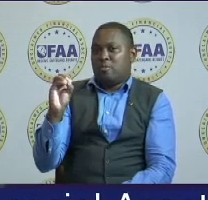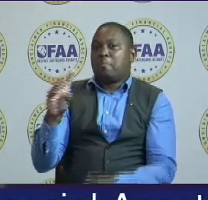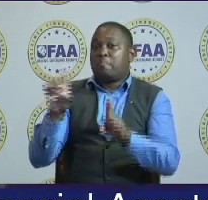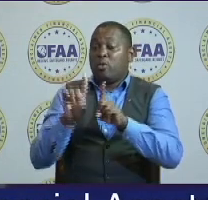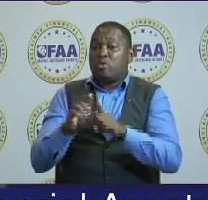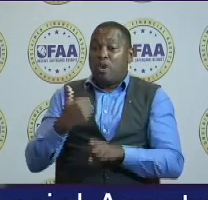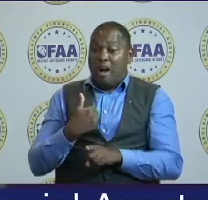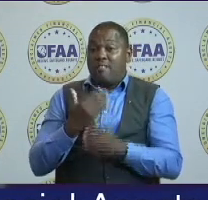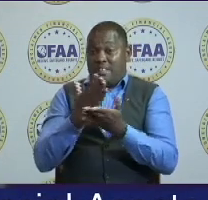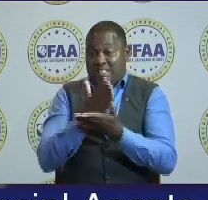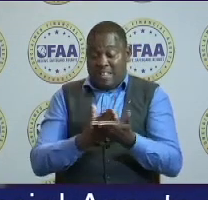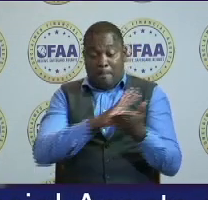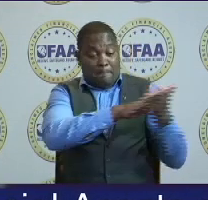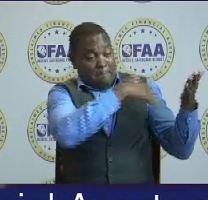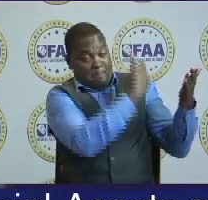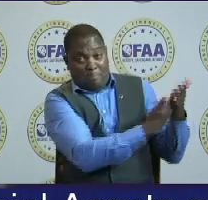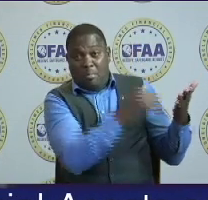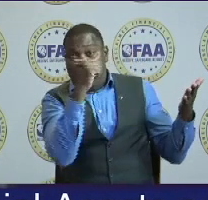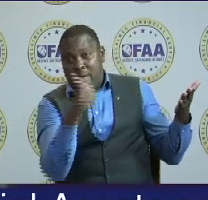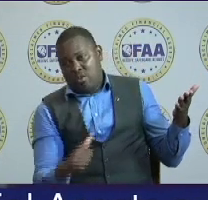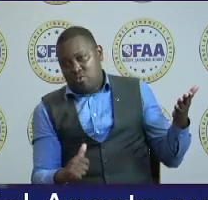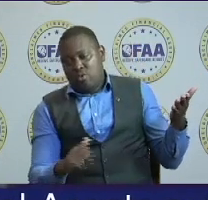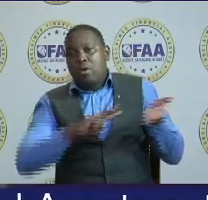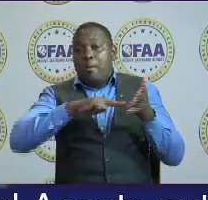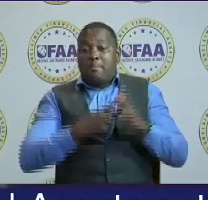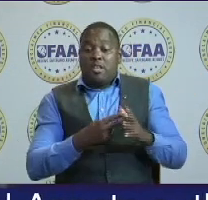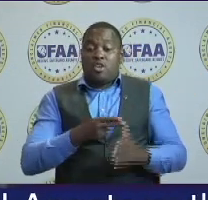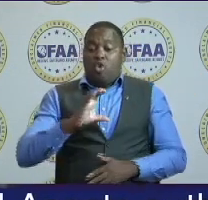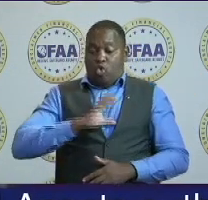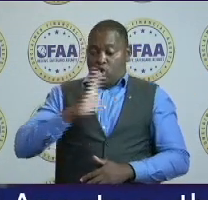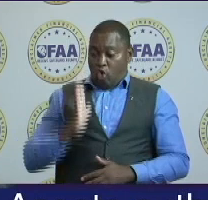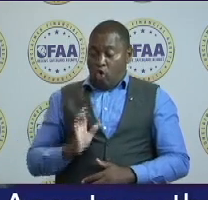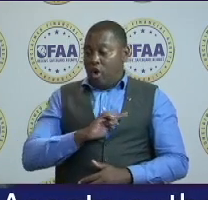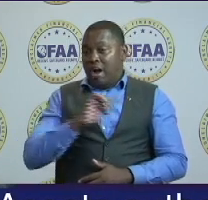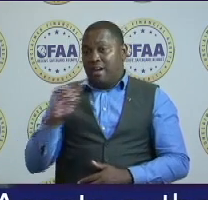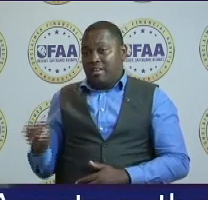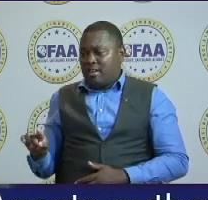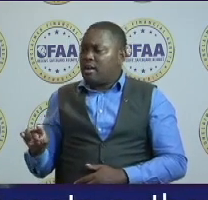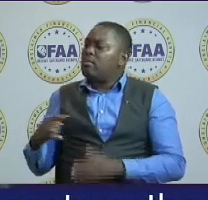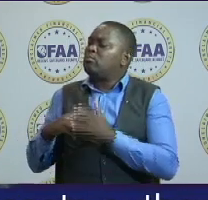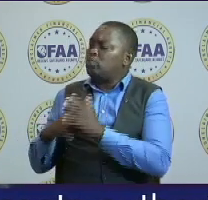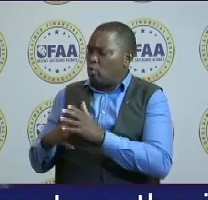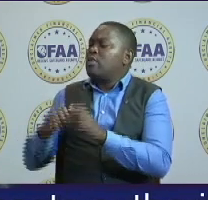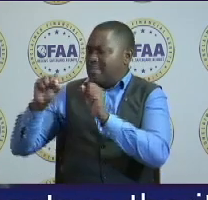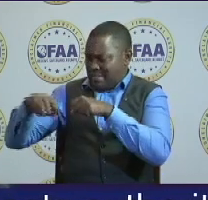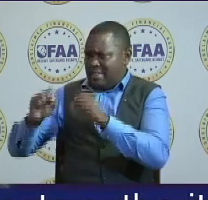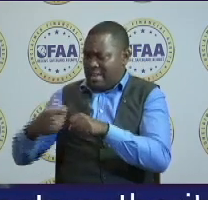entities. So I think the onus now is on the holder to demonstrate that, yes, I'm in touch with this